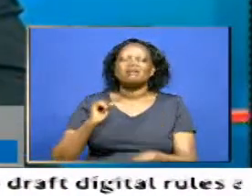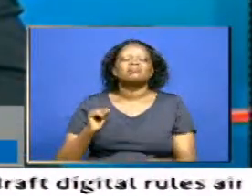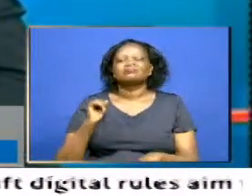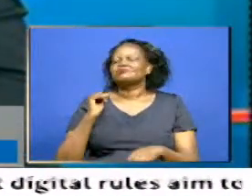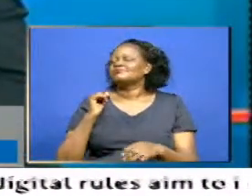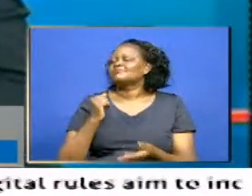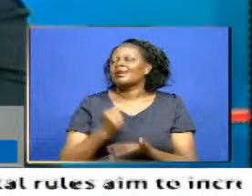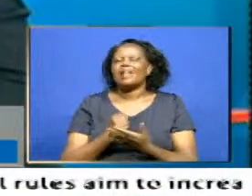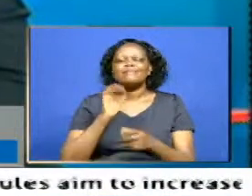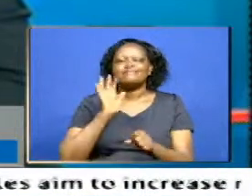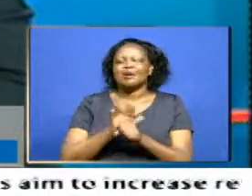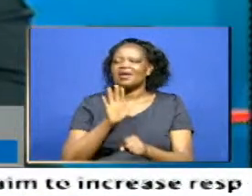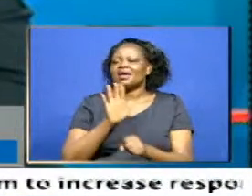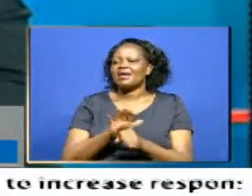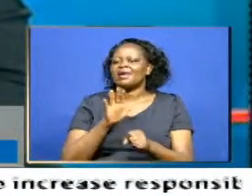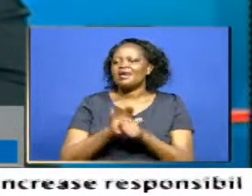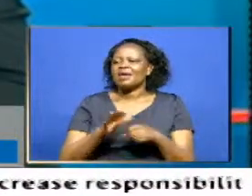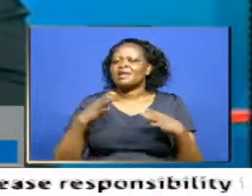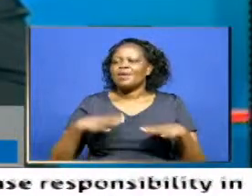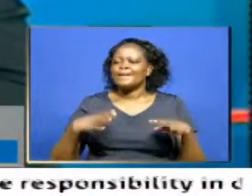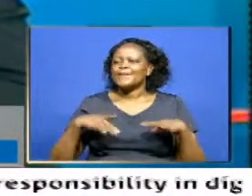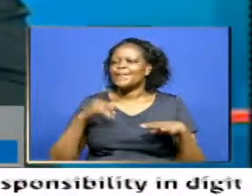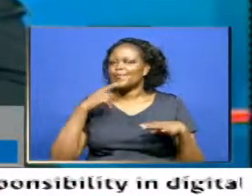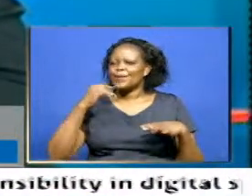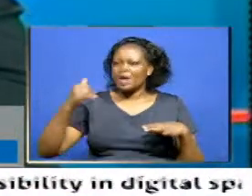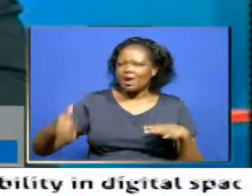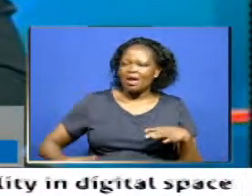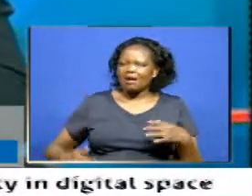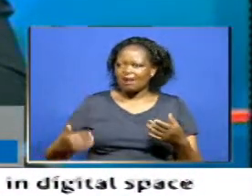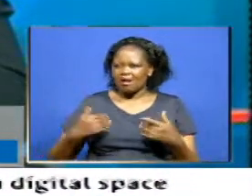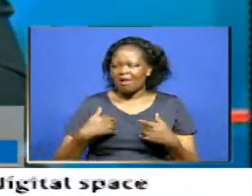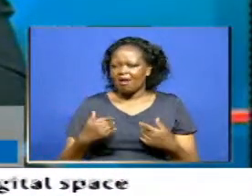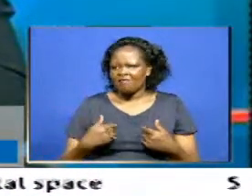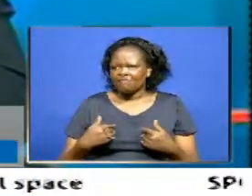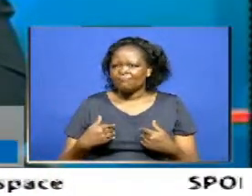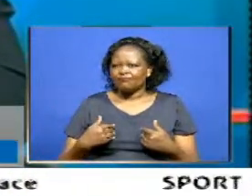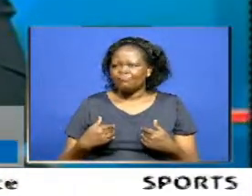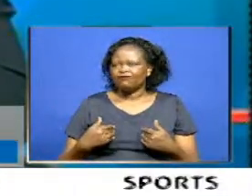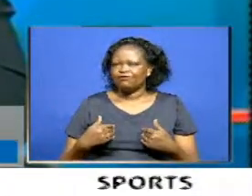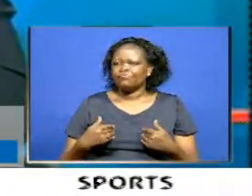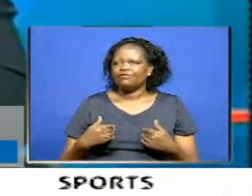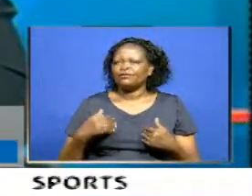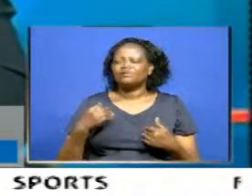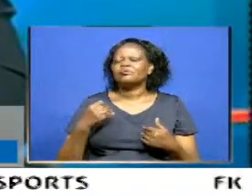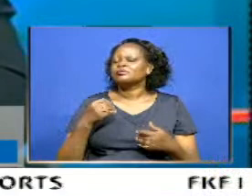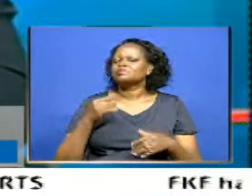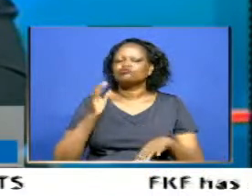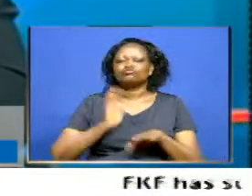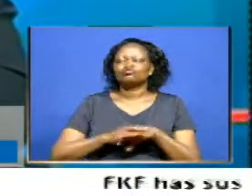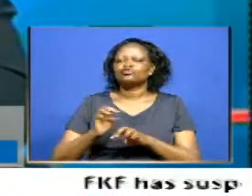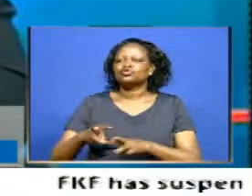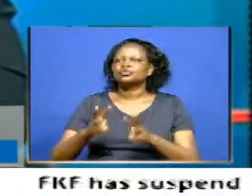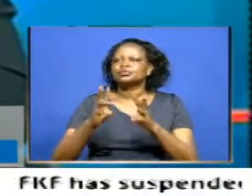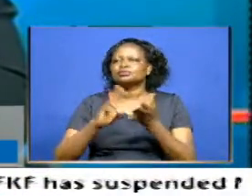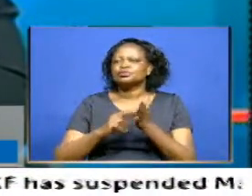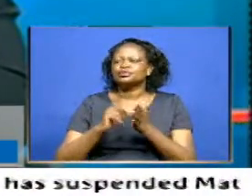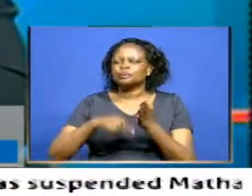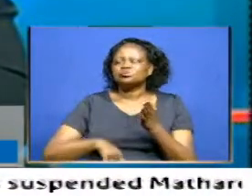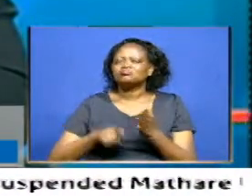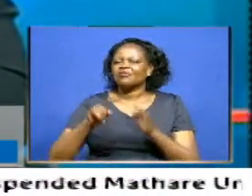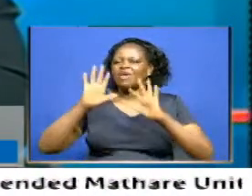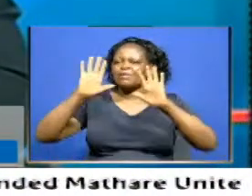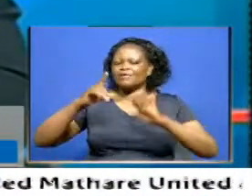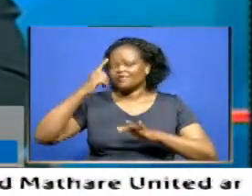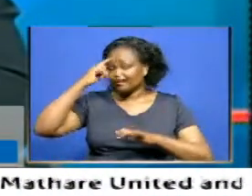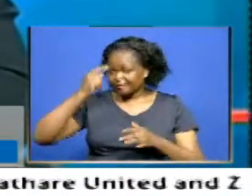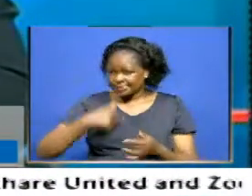are experiencing the hunger insecurity in the households in a very, very big way. So I think for me, the single registry is a very important one. The